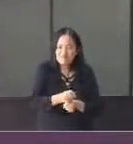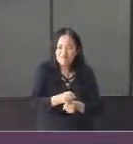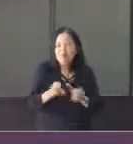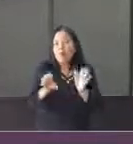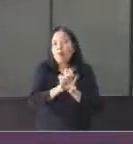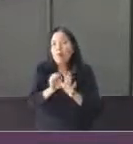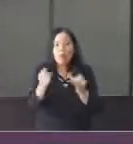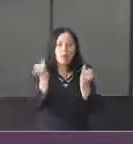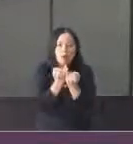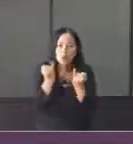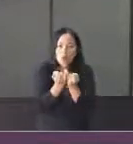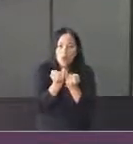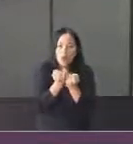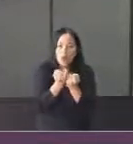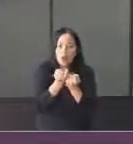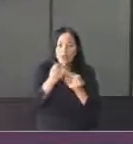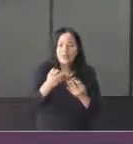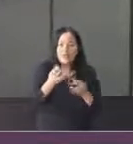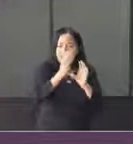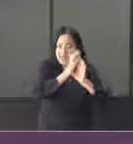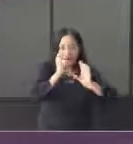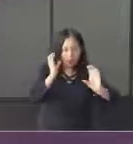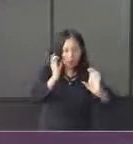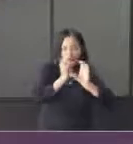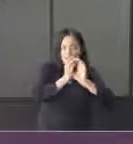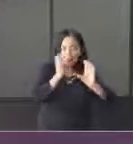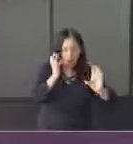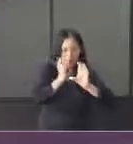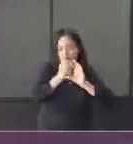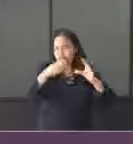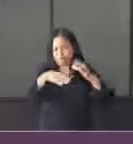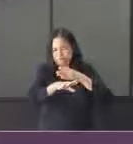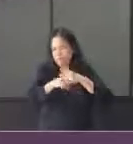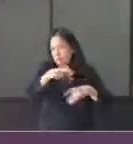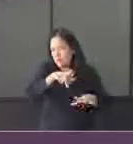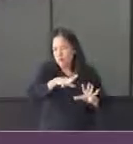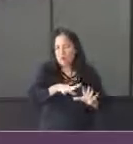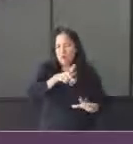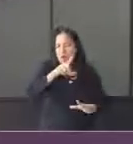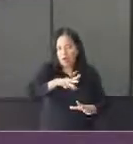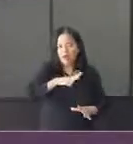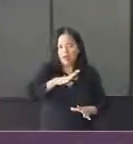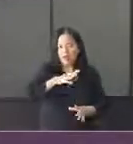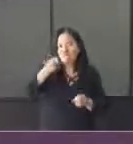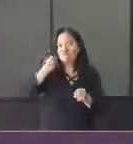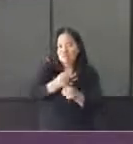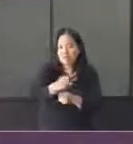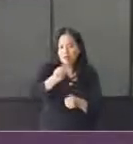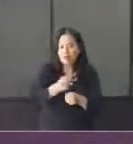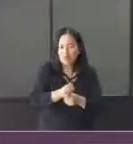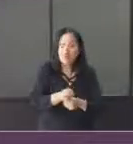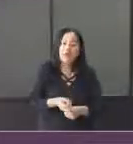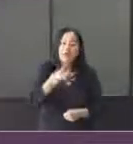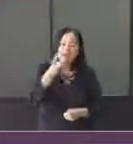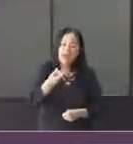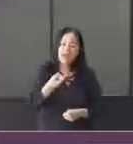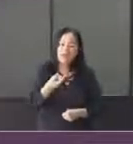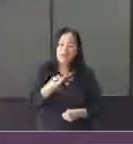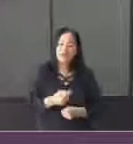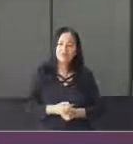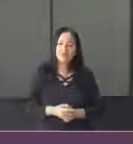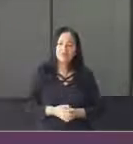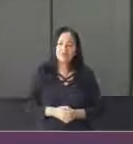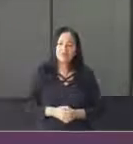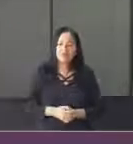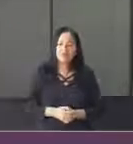as public space violence, public transportation violence. And one of the actions that had